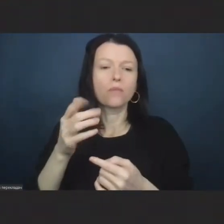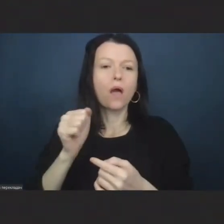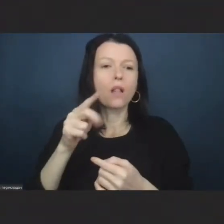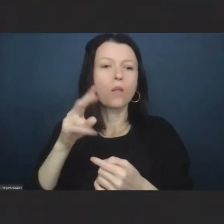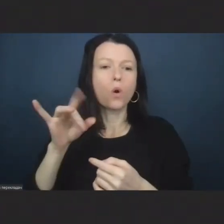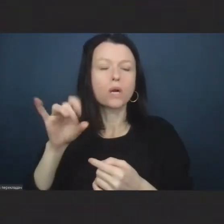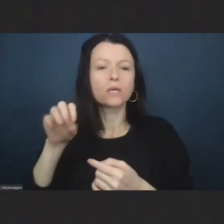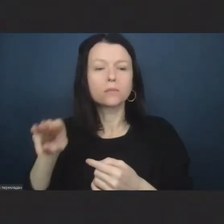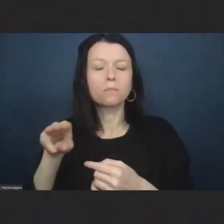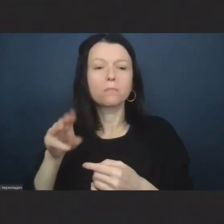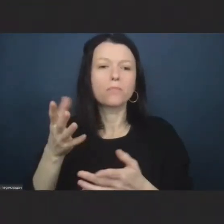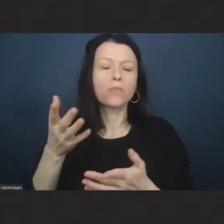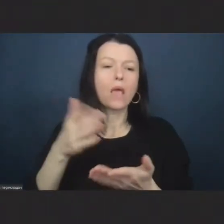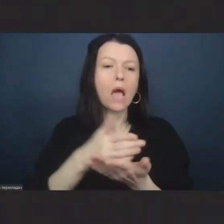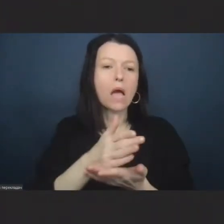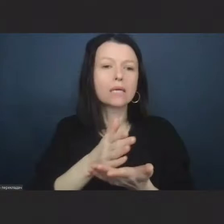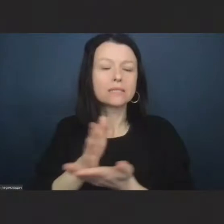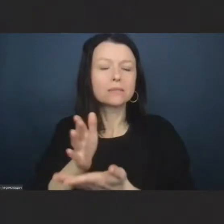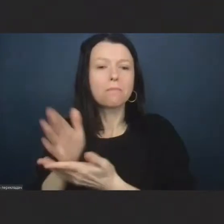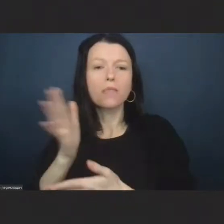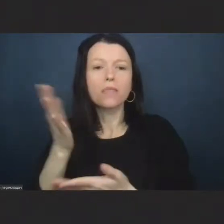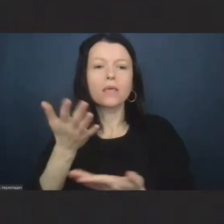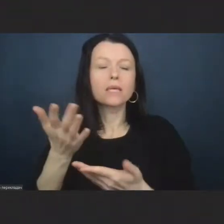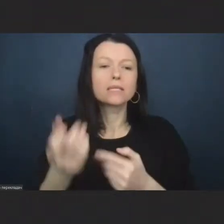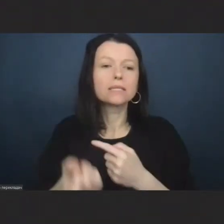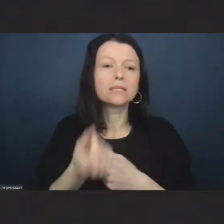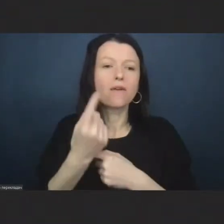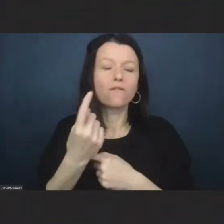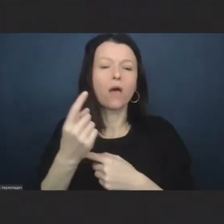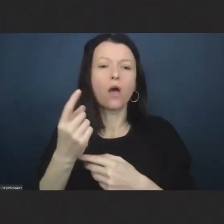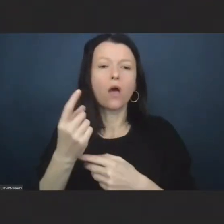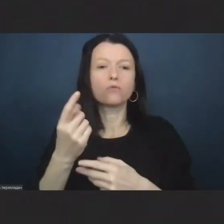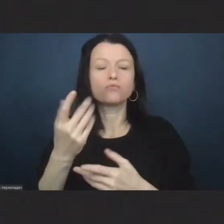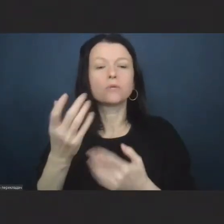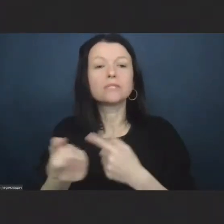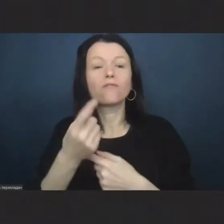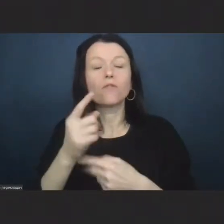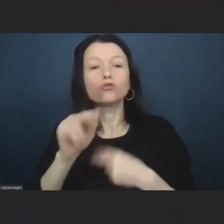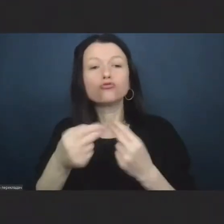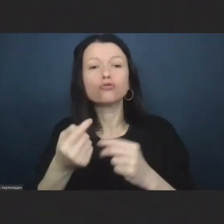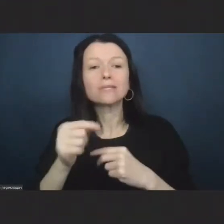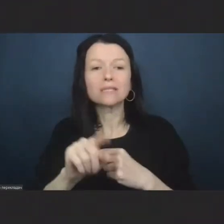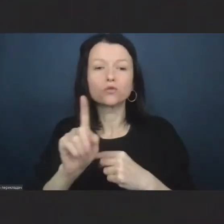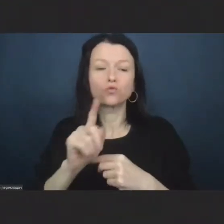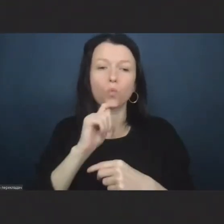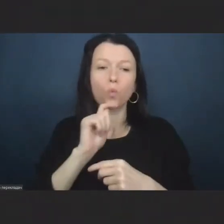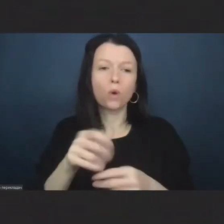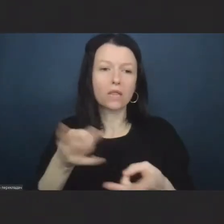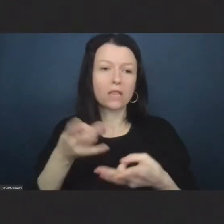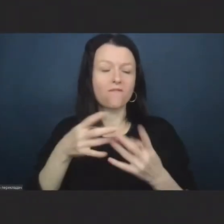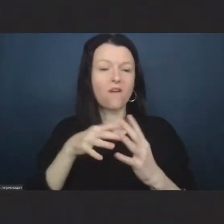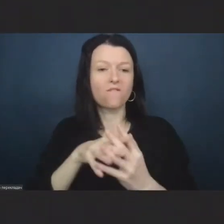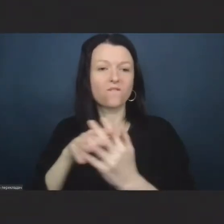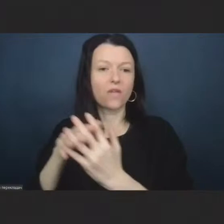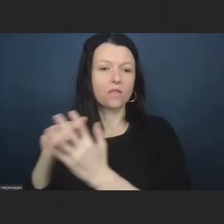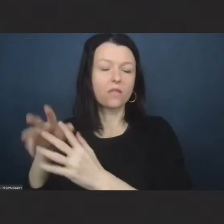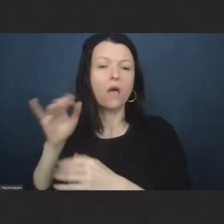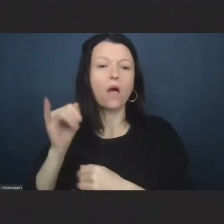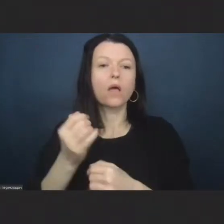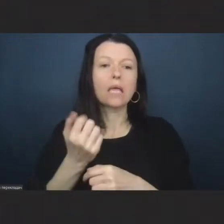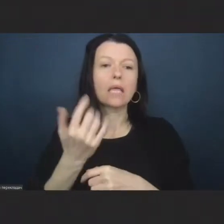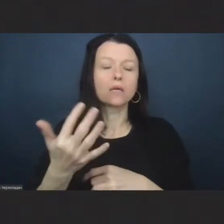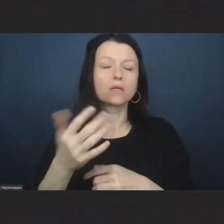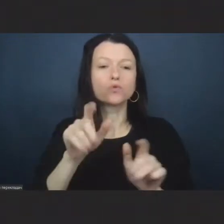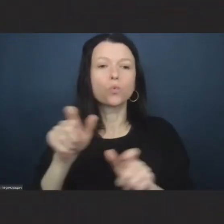to work out the new algorithms, in particular because Ukraine is waging the war,